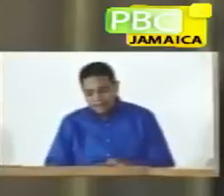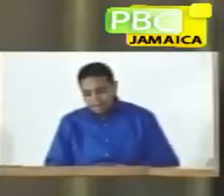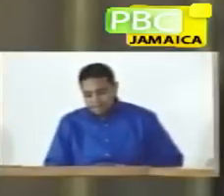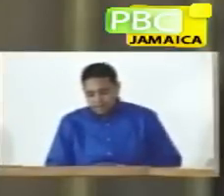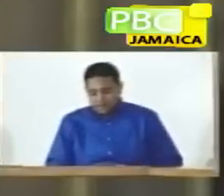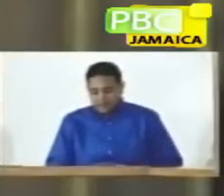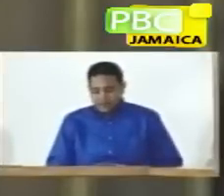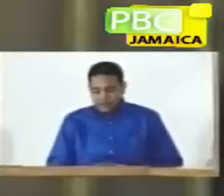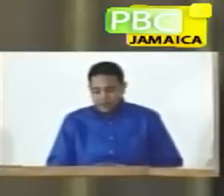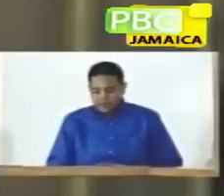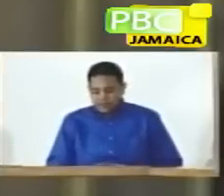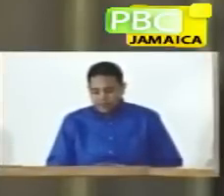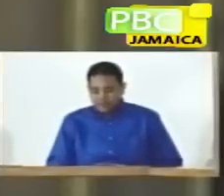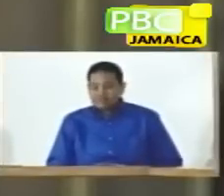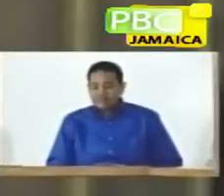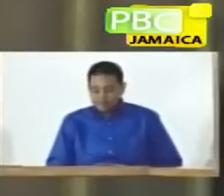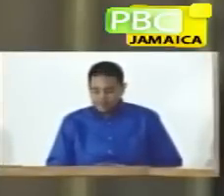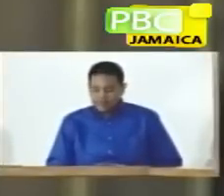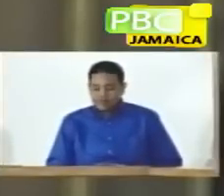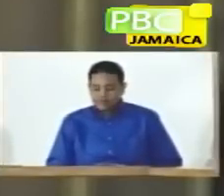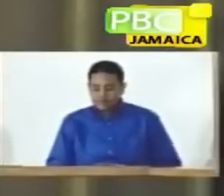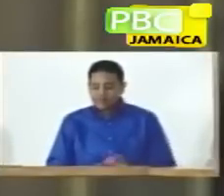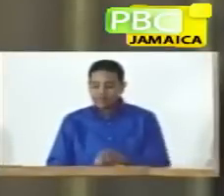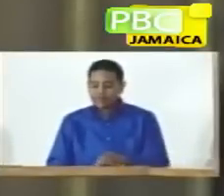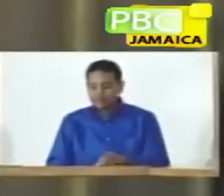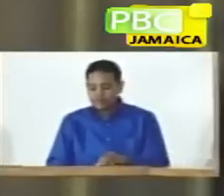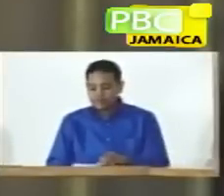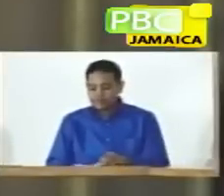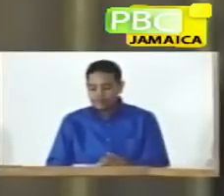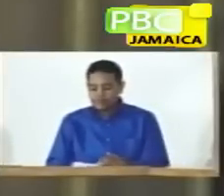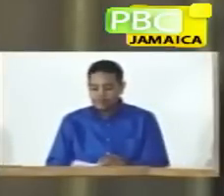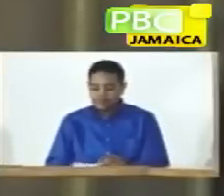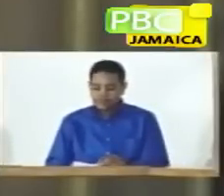We must continue to build more houses for our people.